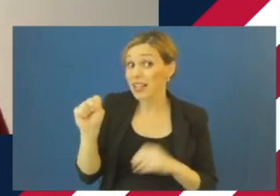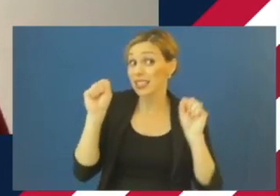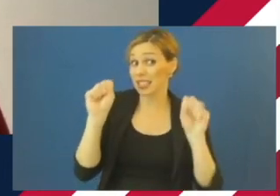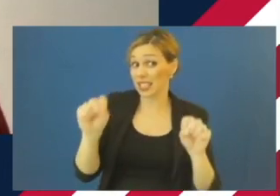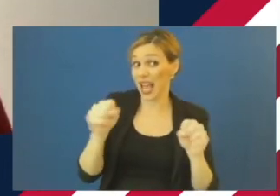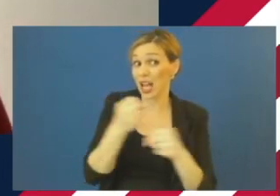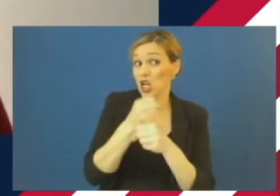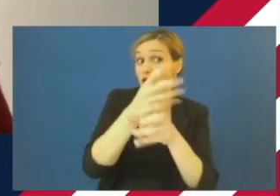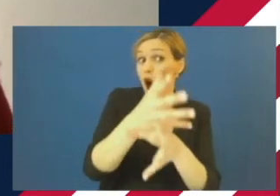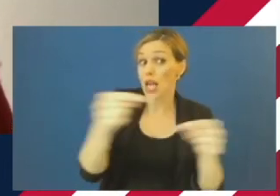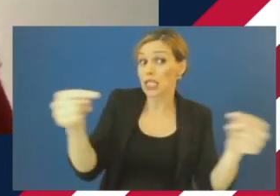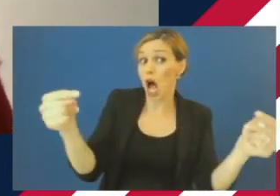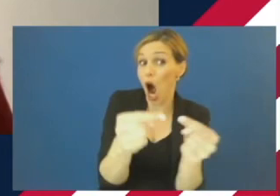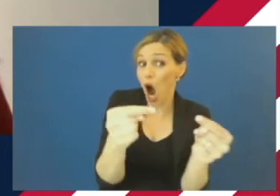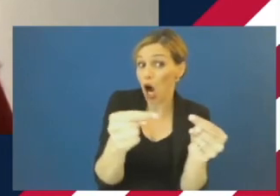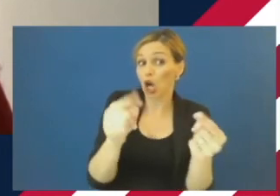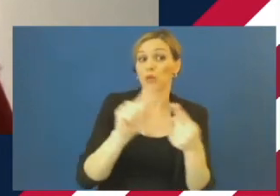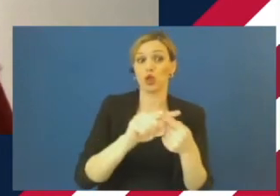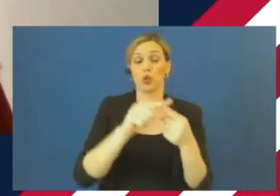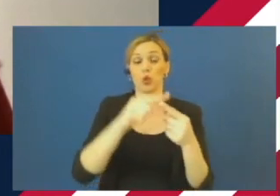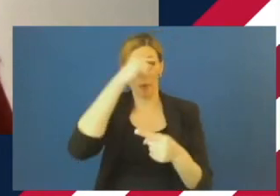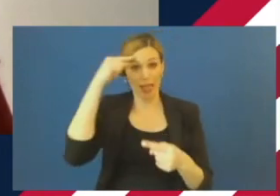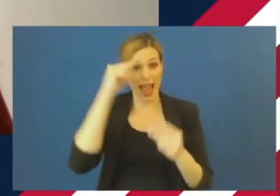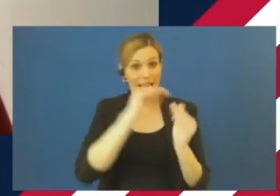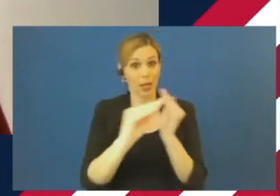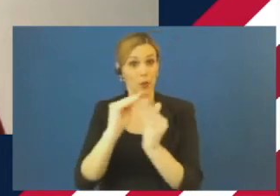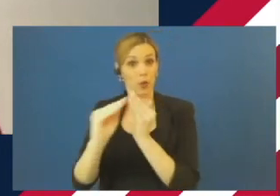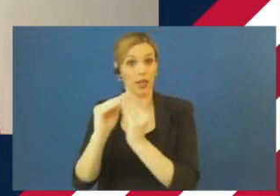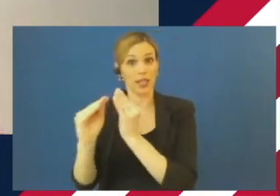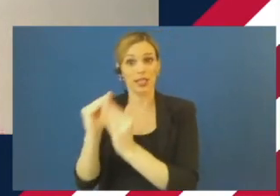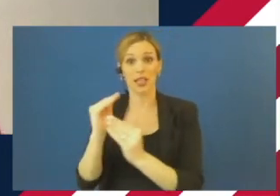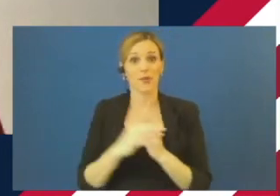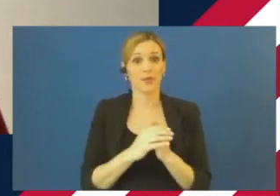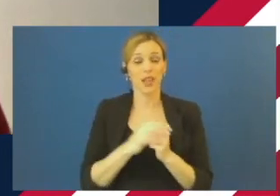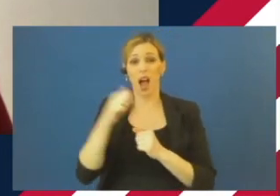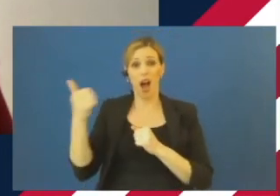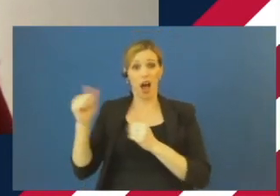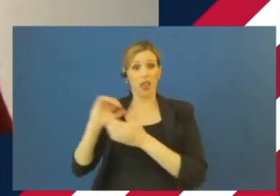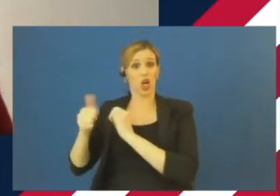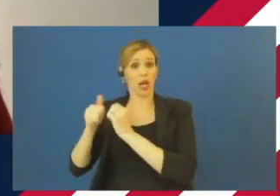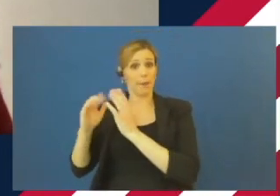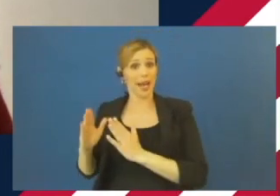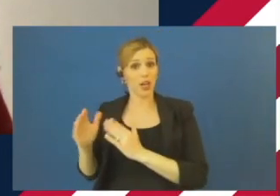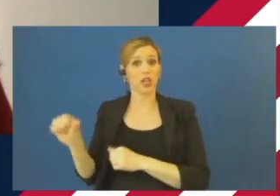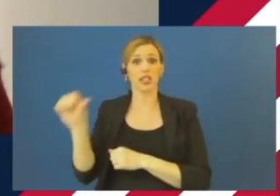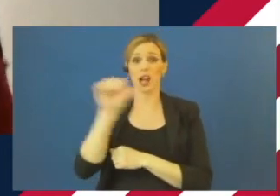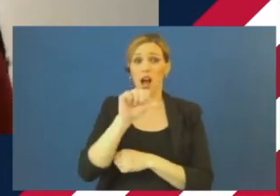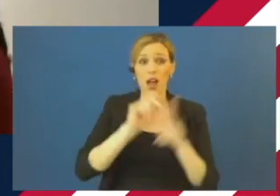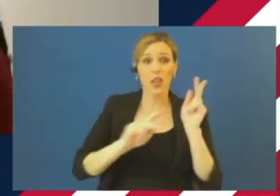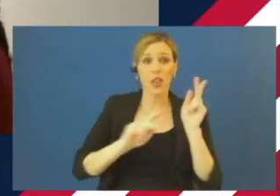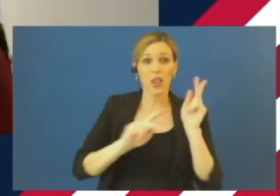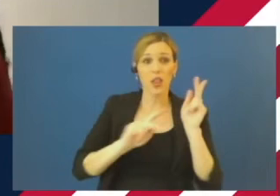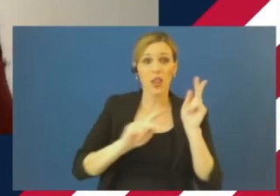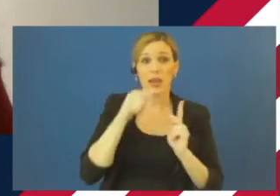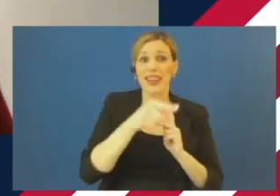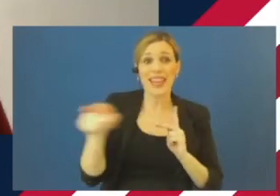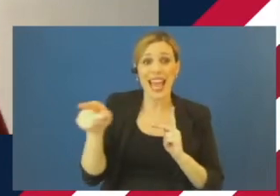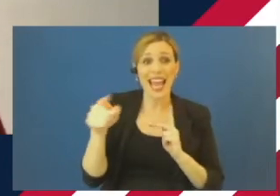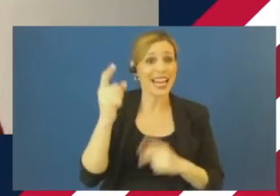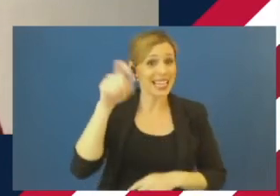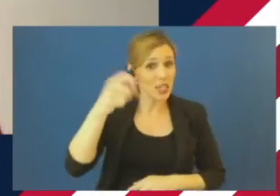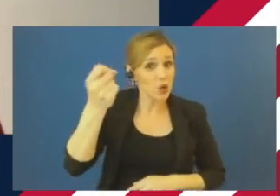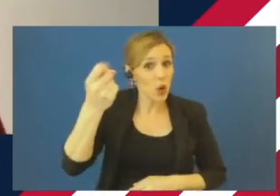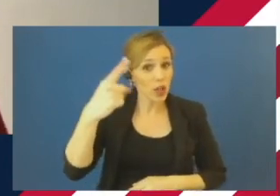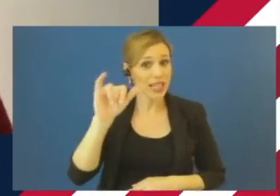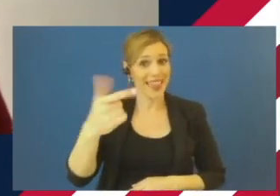due to a culture of poverty or super predators or any other stereotypes that cast people as inherently violent. Persistent gun violence in